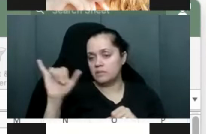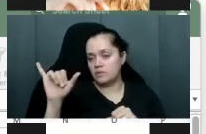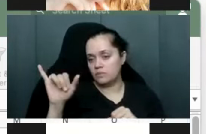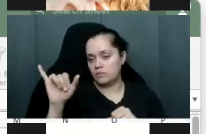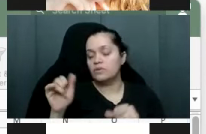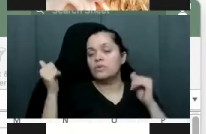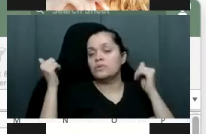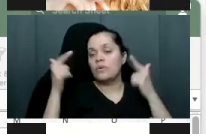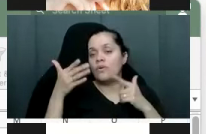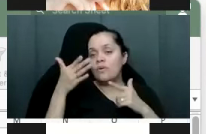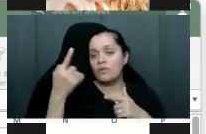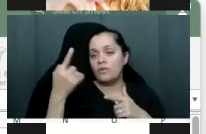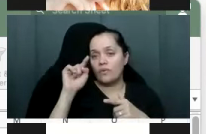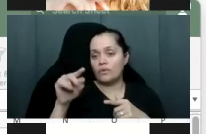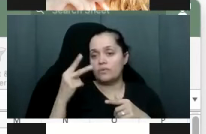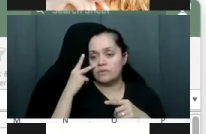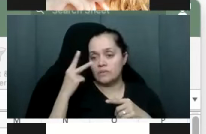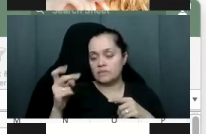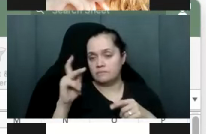all there for you to see.